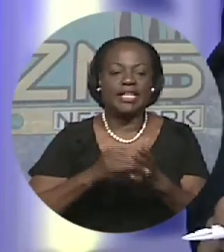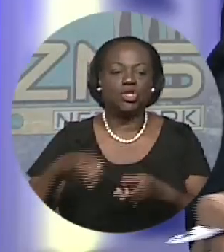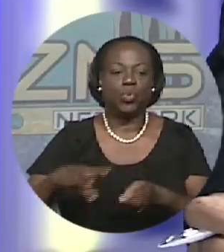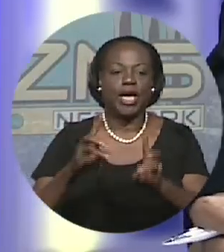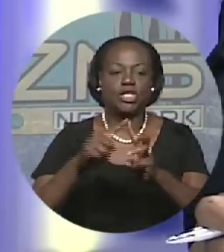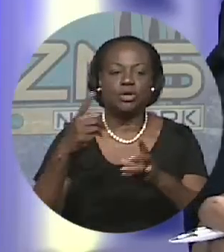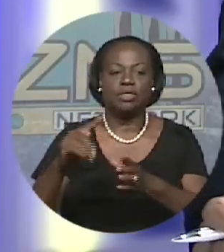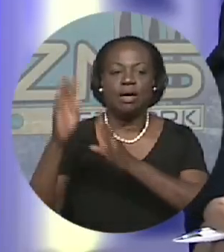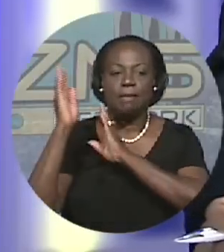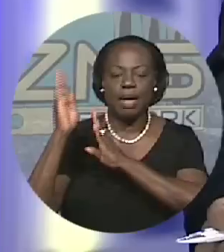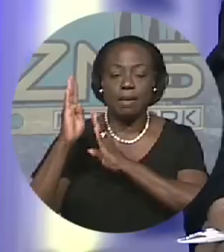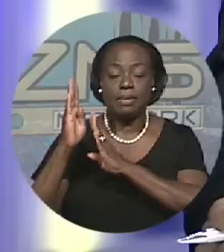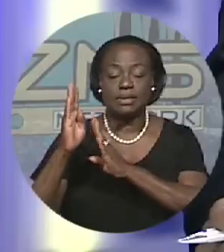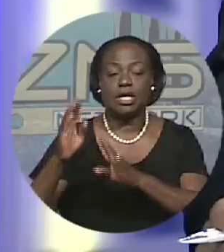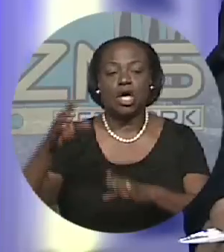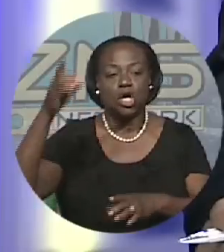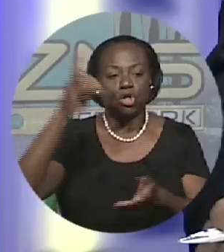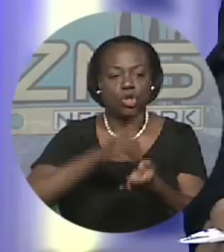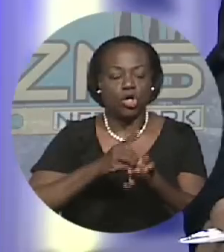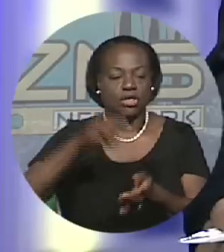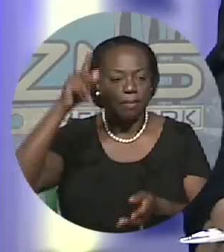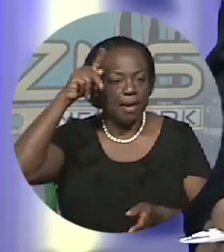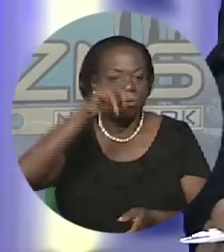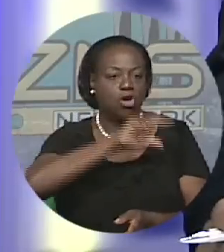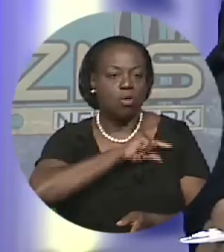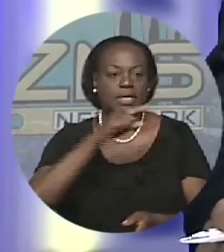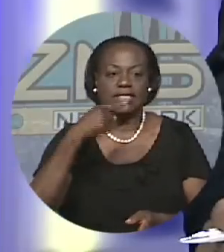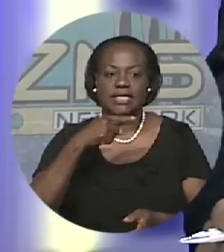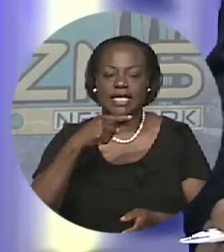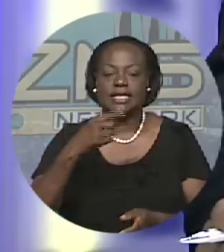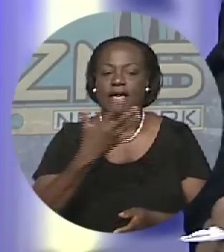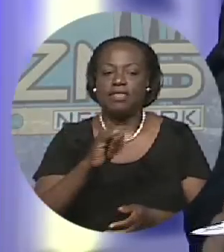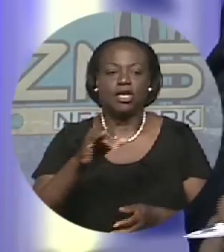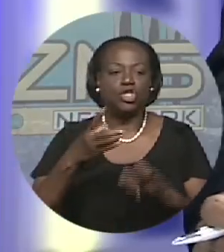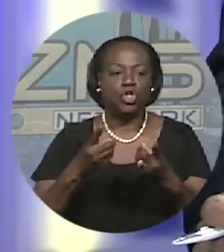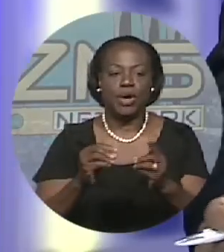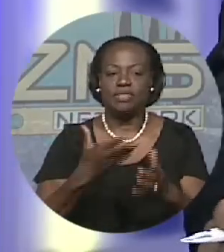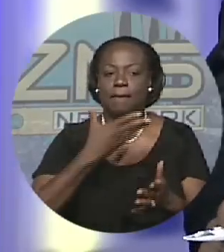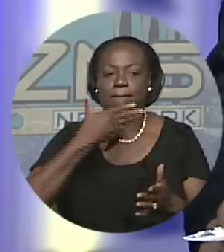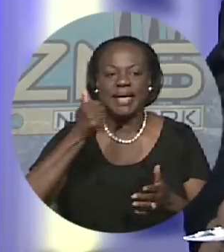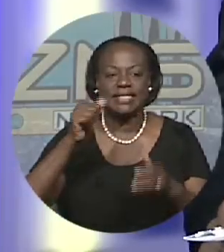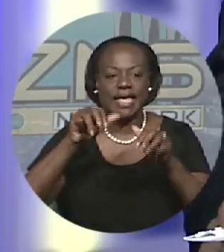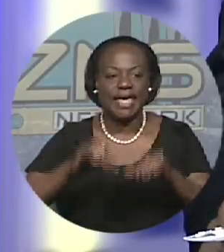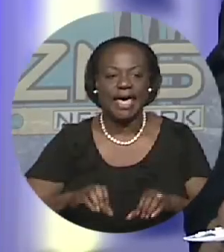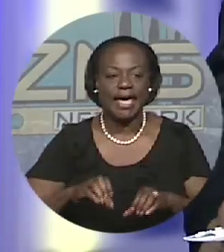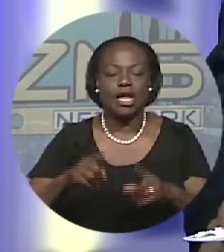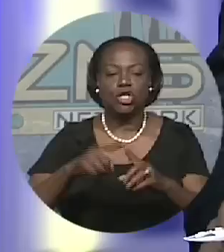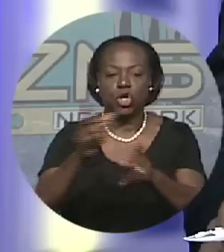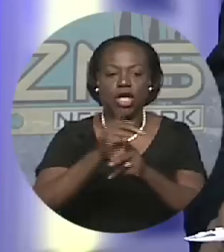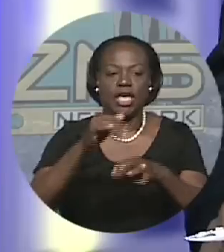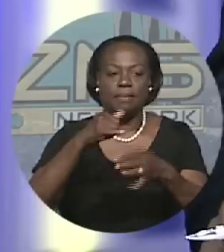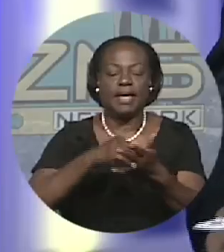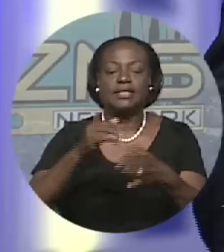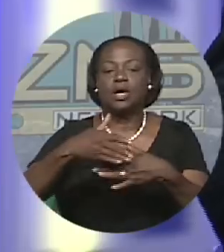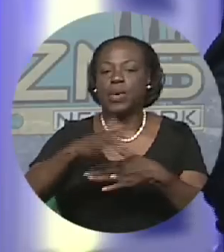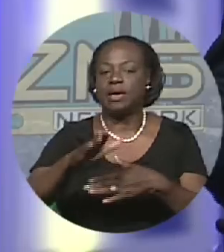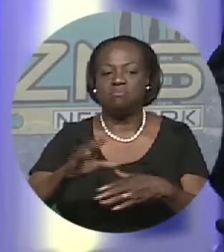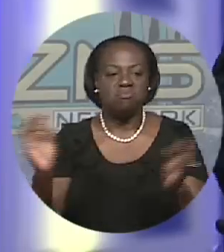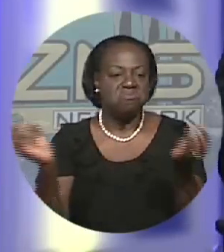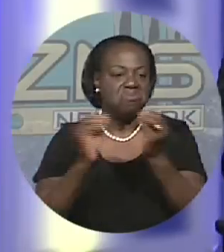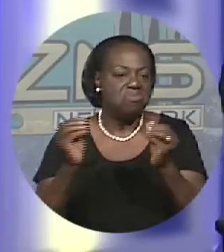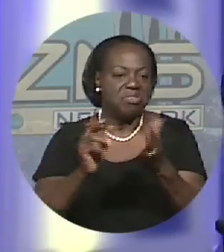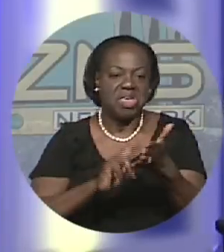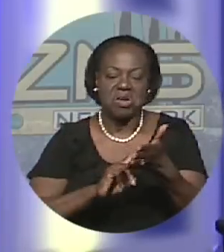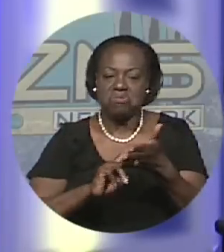maintains his ministry is doing the best it can to keep it away. In fact, so far, there have been no reported cases here, even as the disease continues to spread